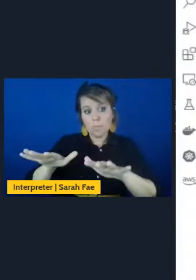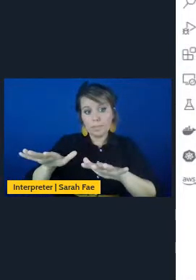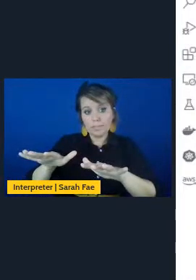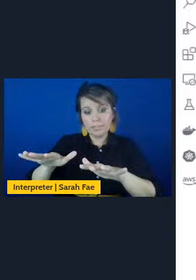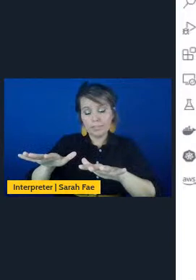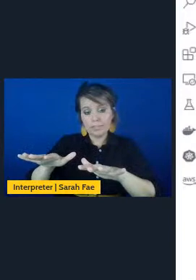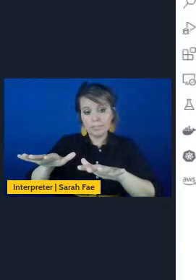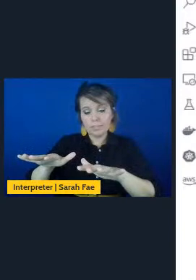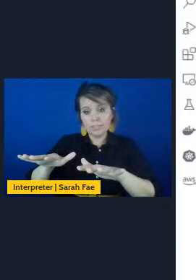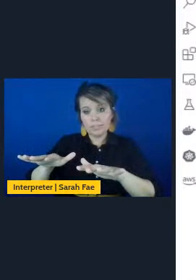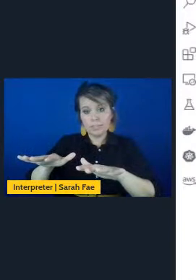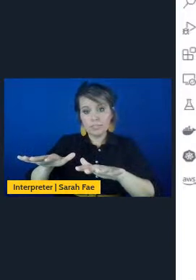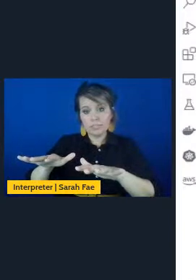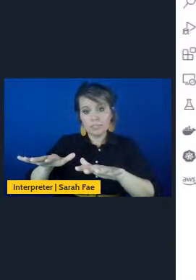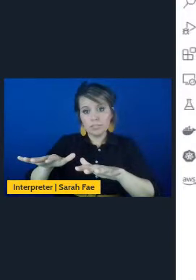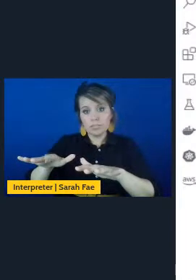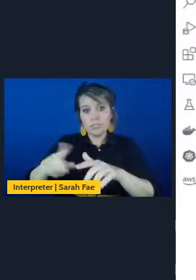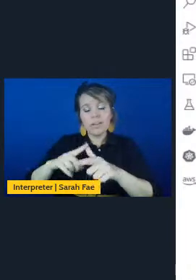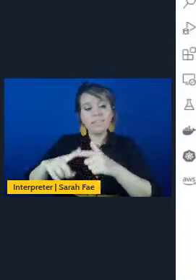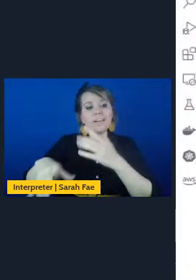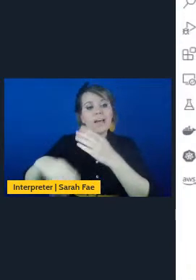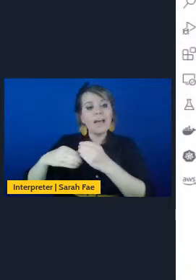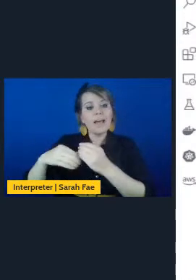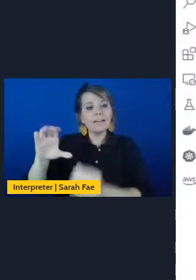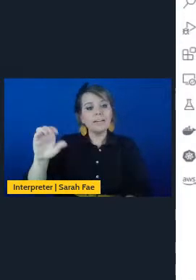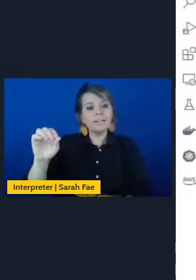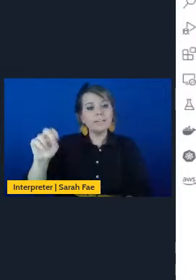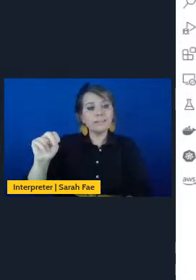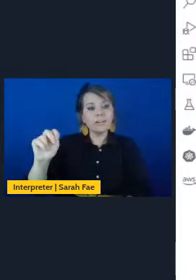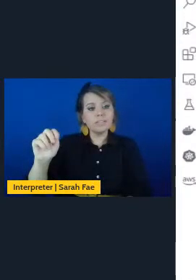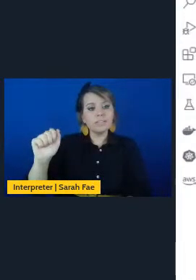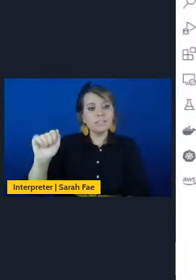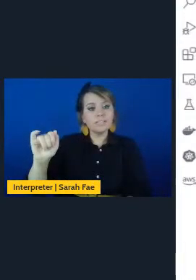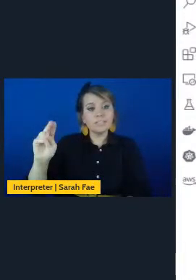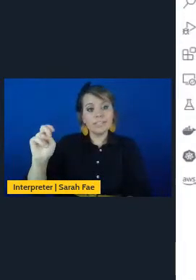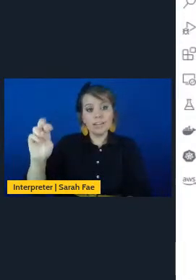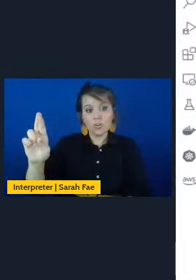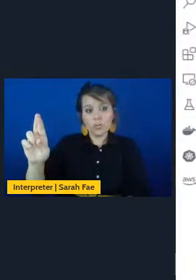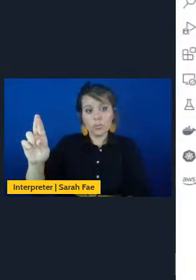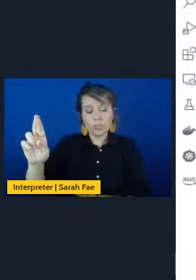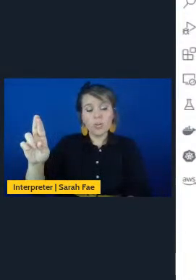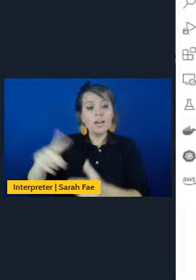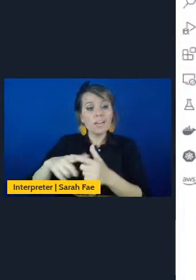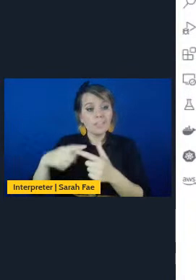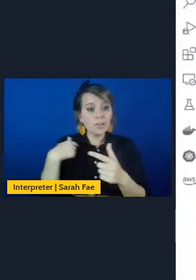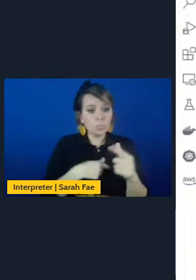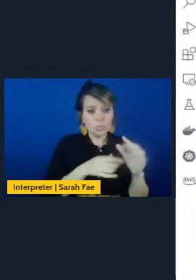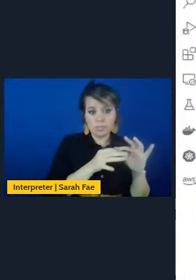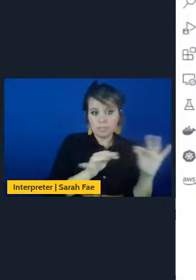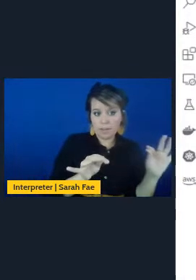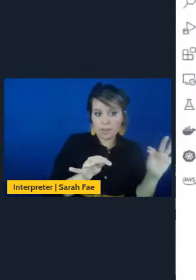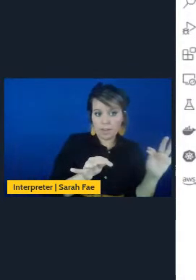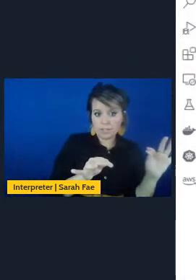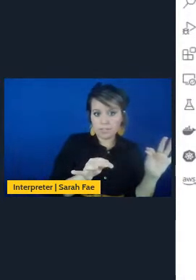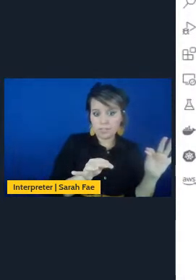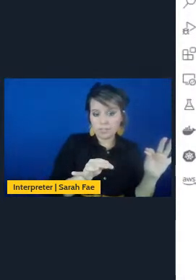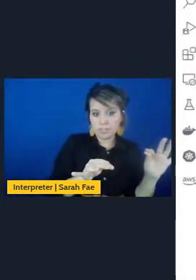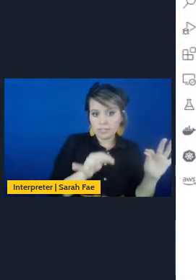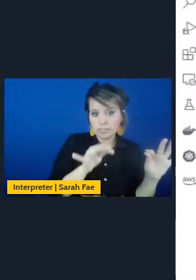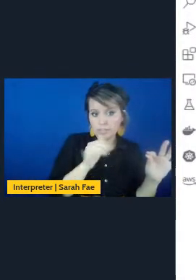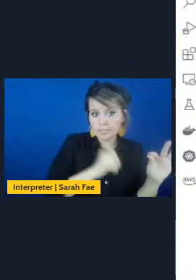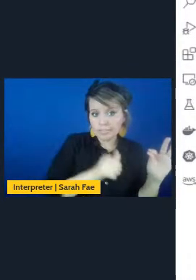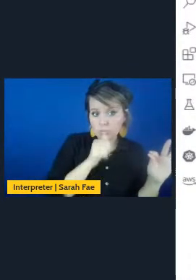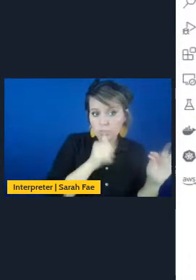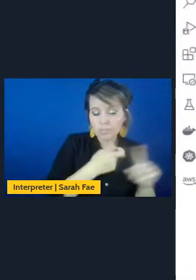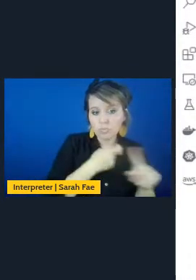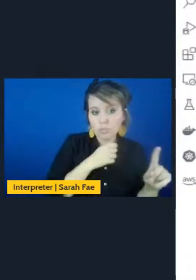and then we add a container to it. Okay, and then we define a secret from static